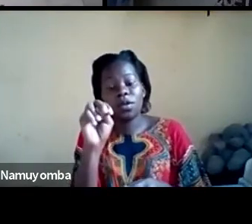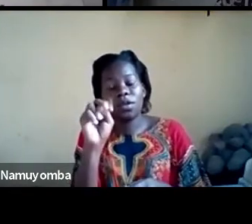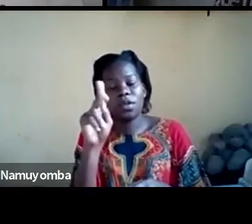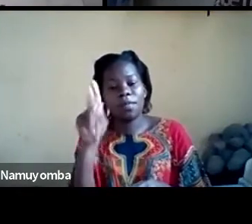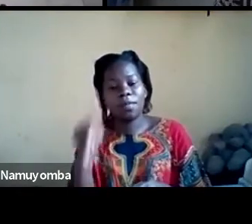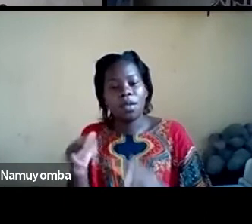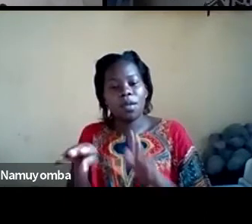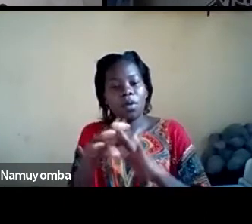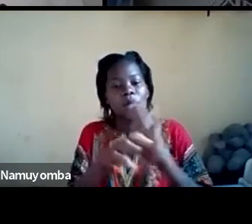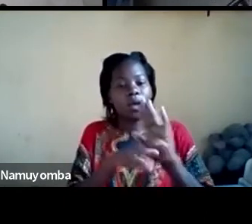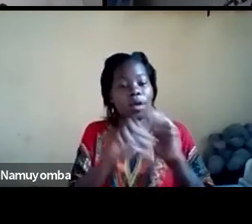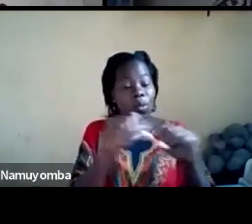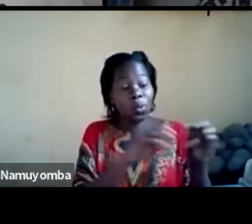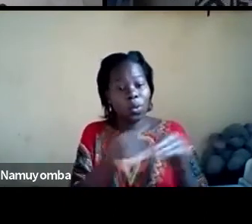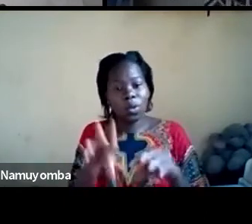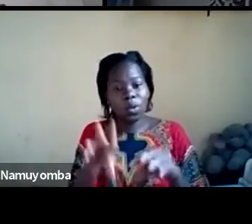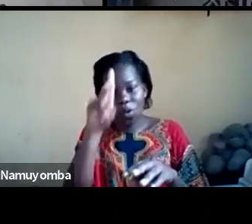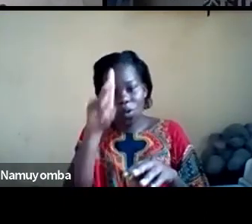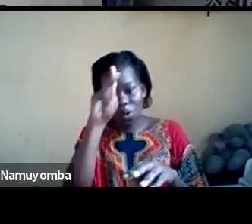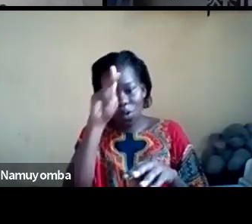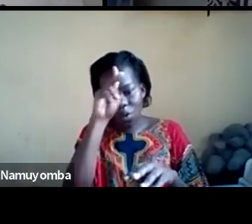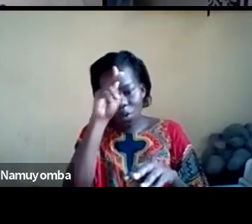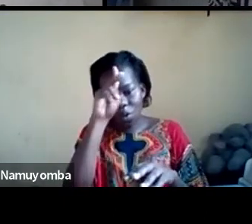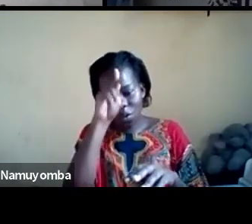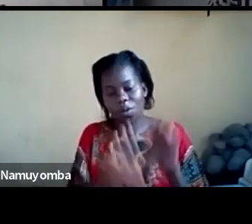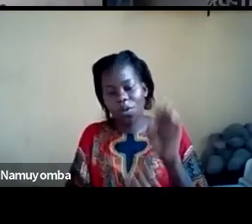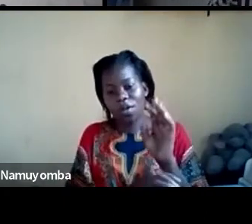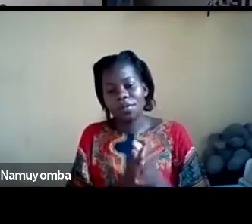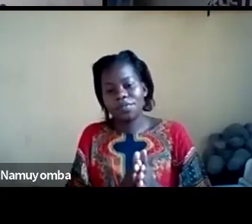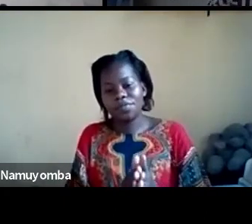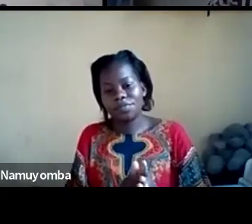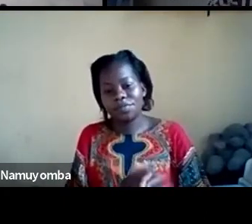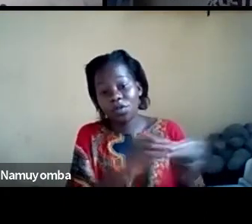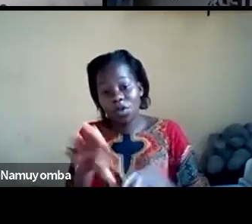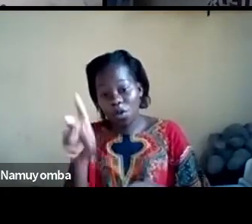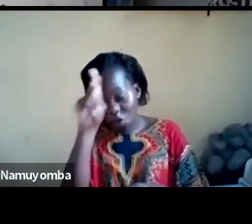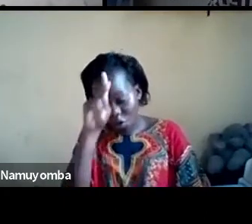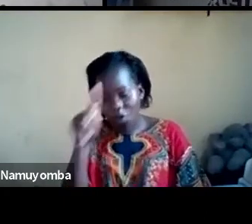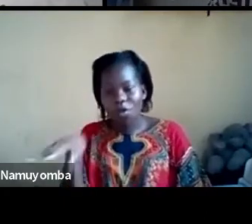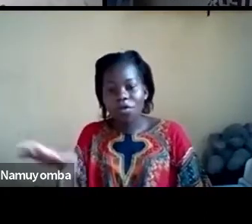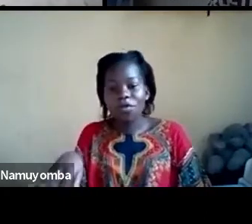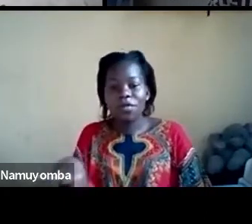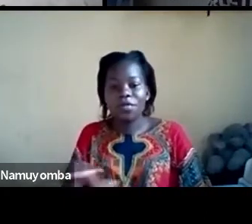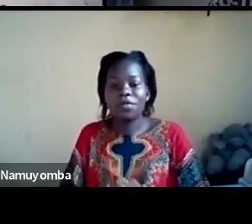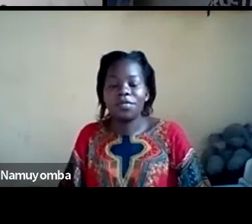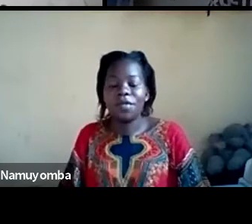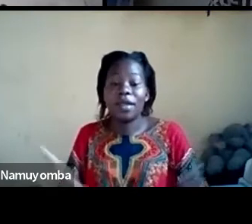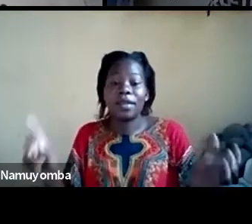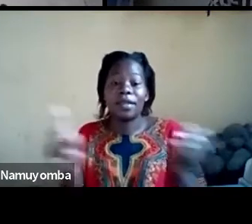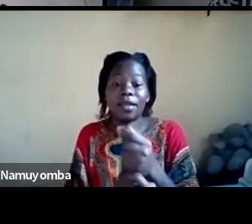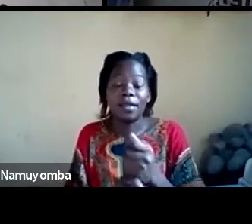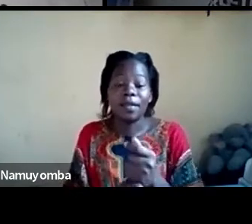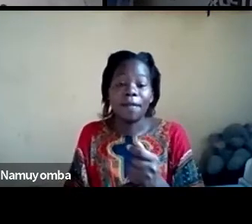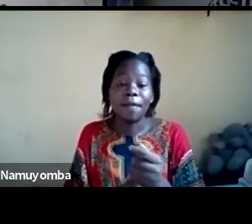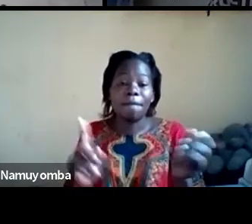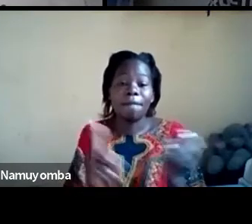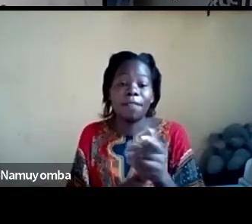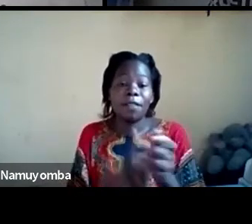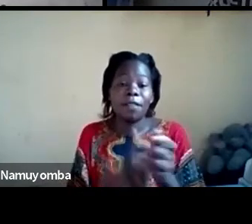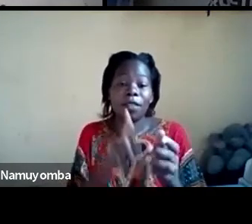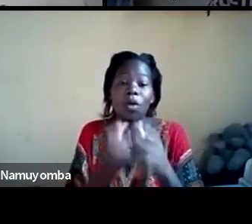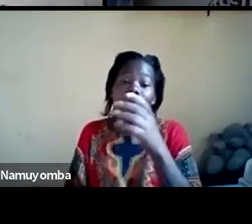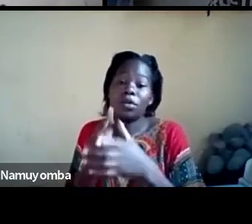countries, move back to your rural villages and find these opportunities and see how you tap